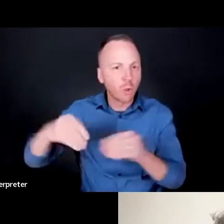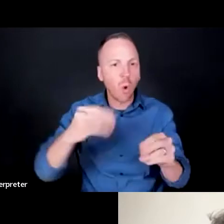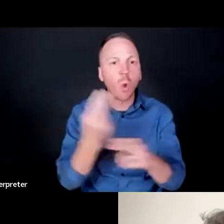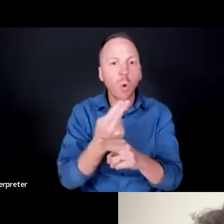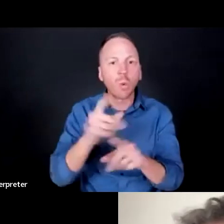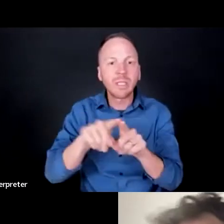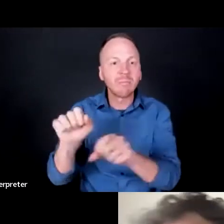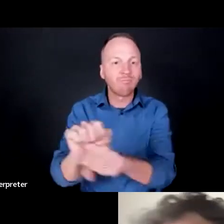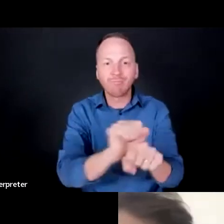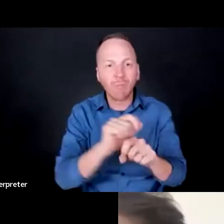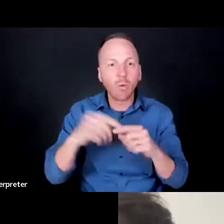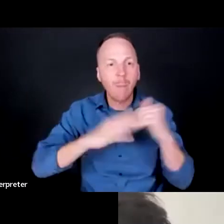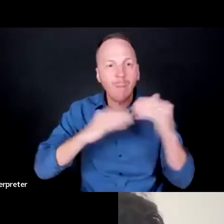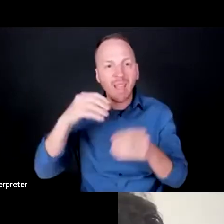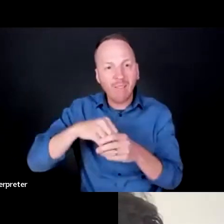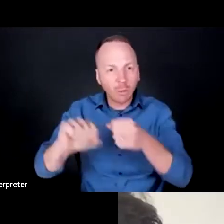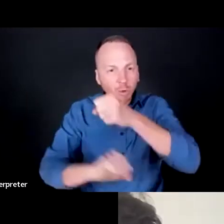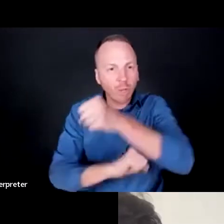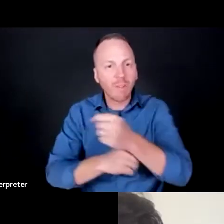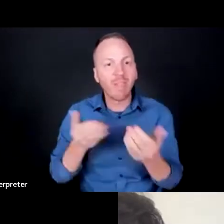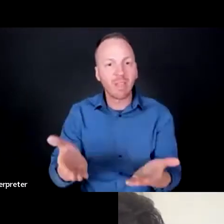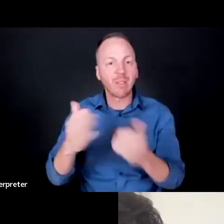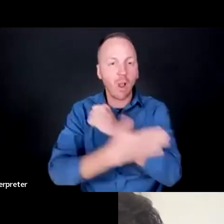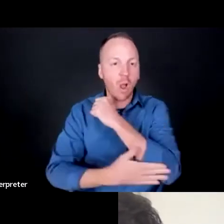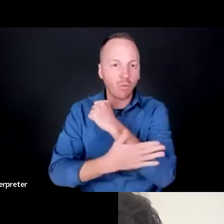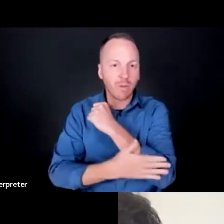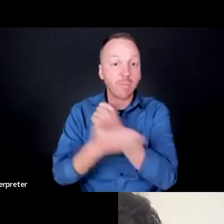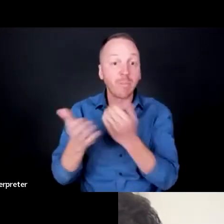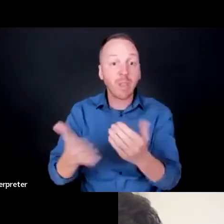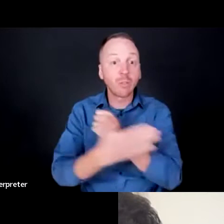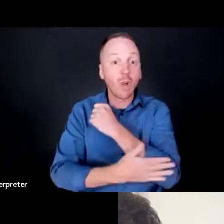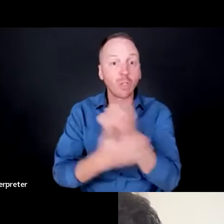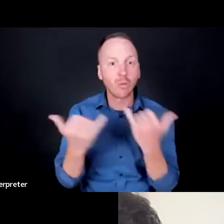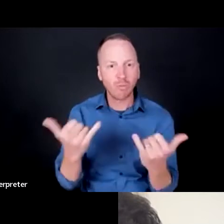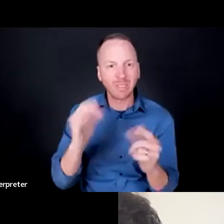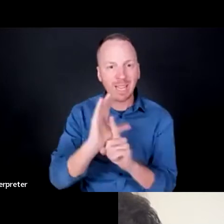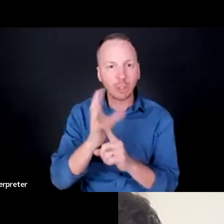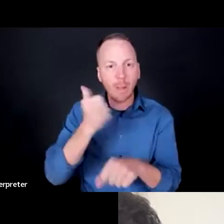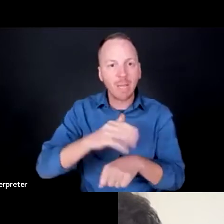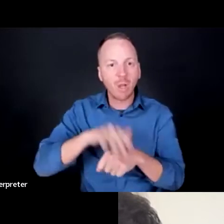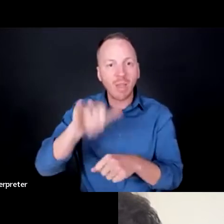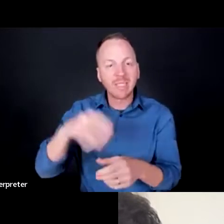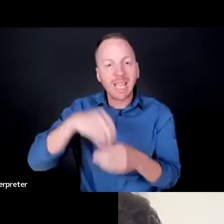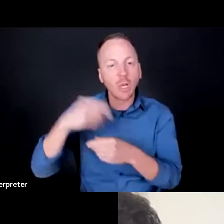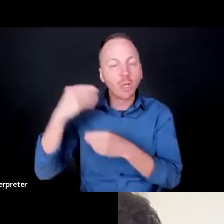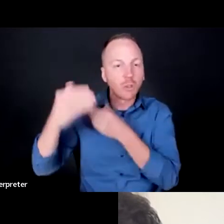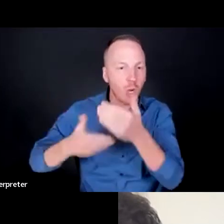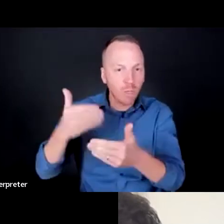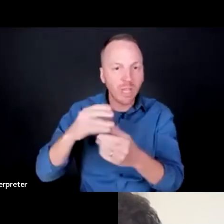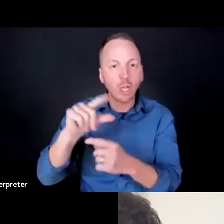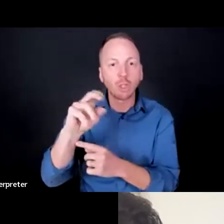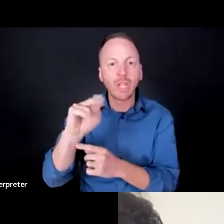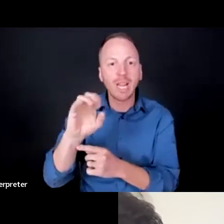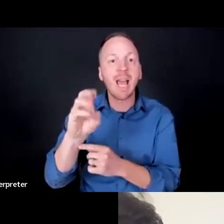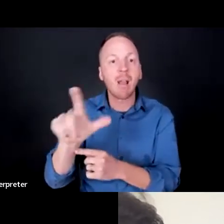chattel to build the infrastructure of this country. And this country's present condition was based upon these intergenerational and genocidal traumas.